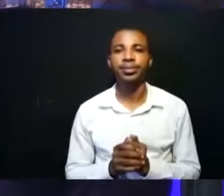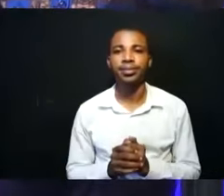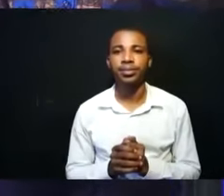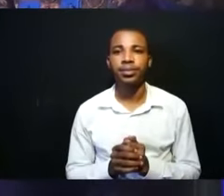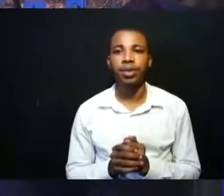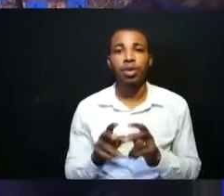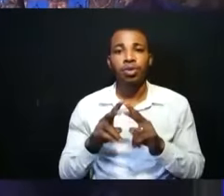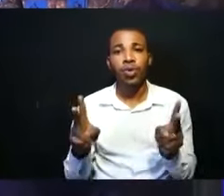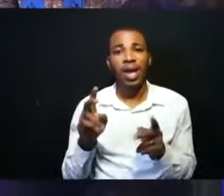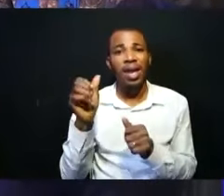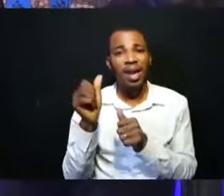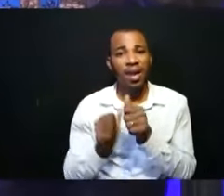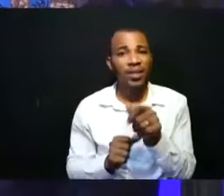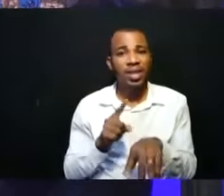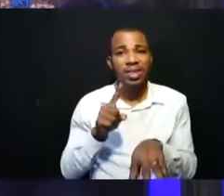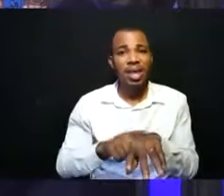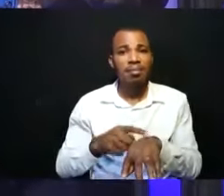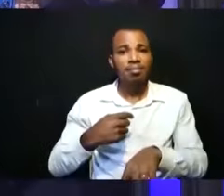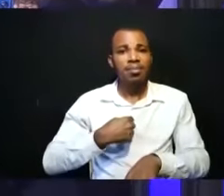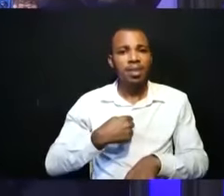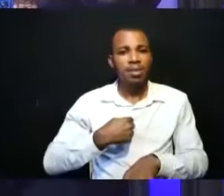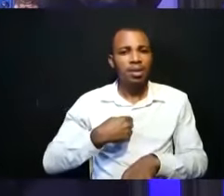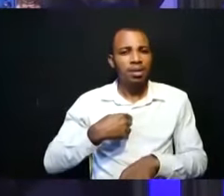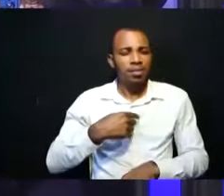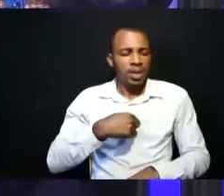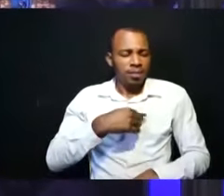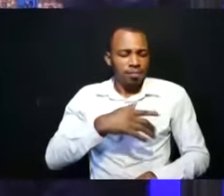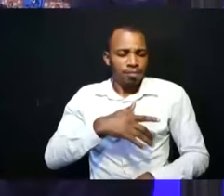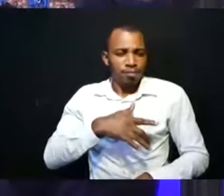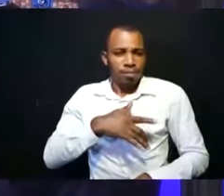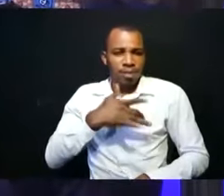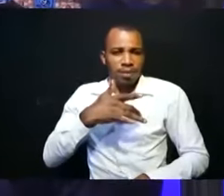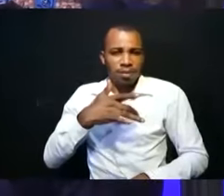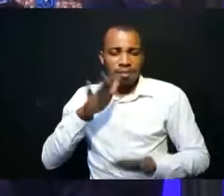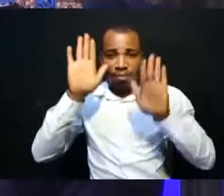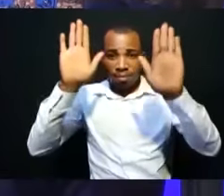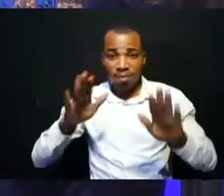disease. At any rate, I experienced one of the miracle cures of